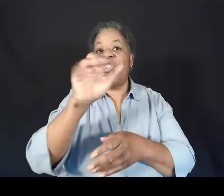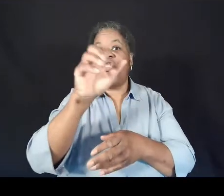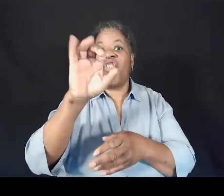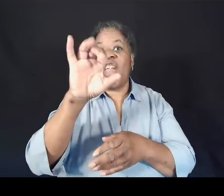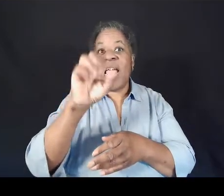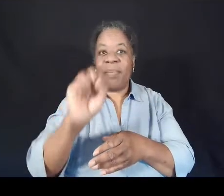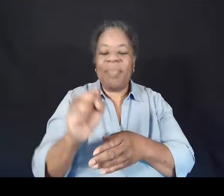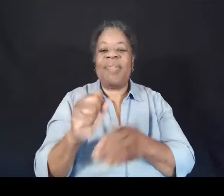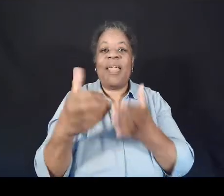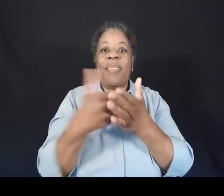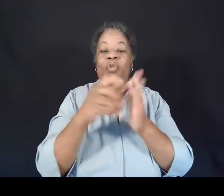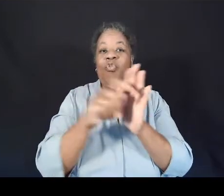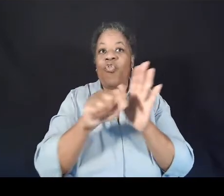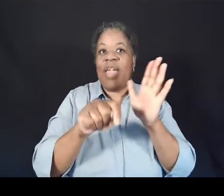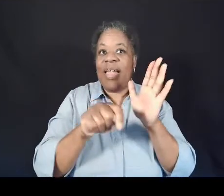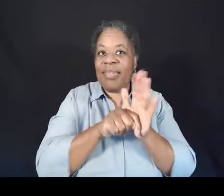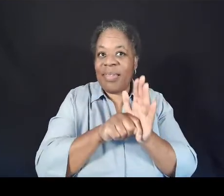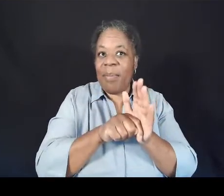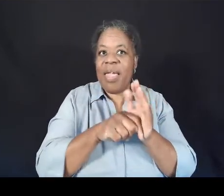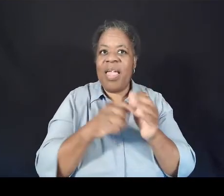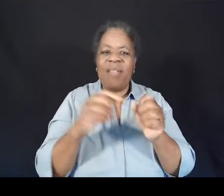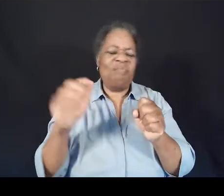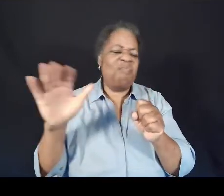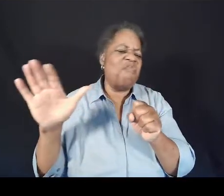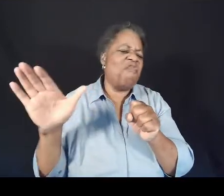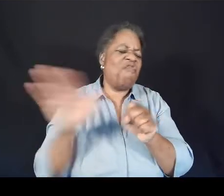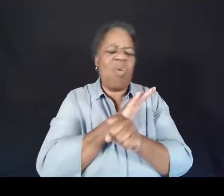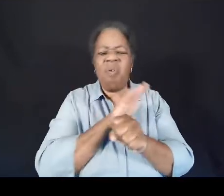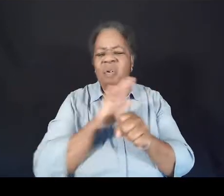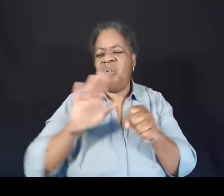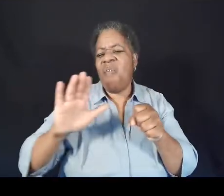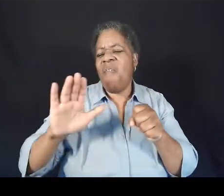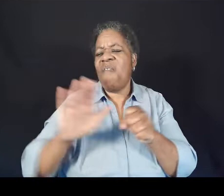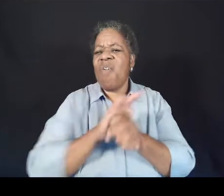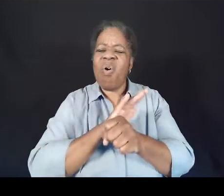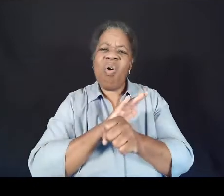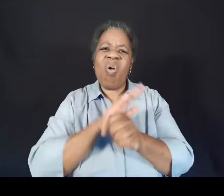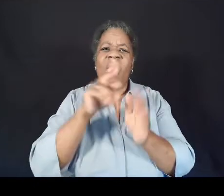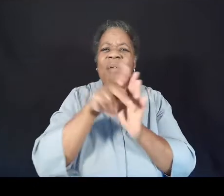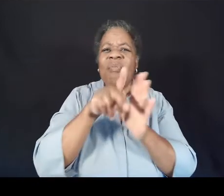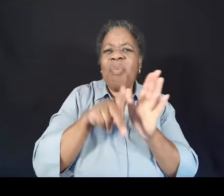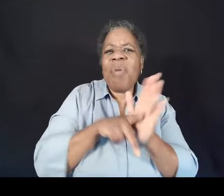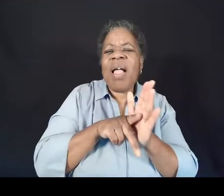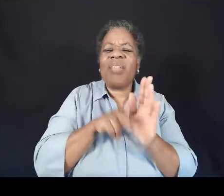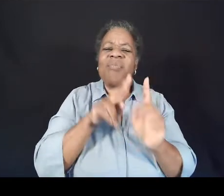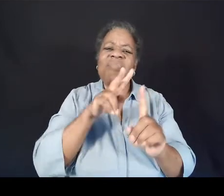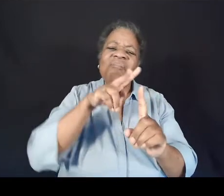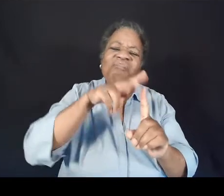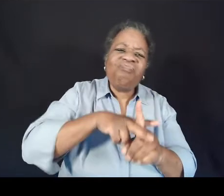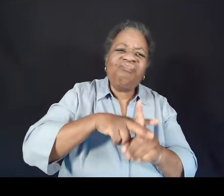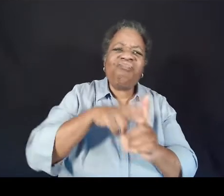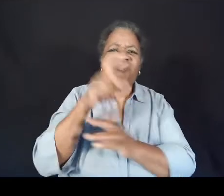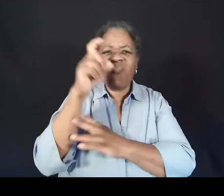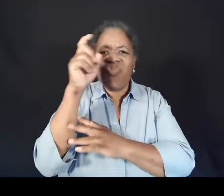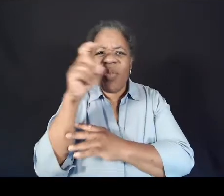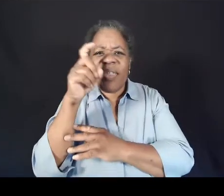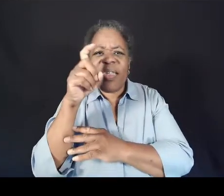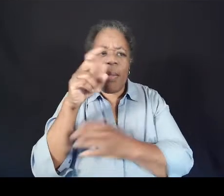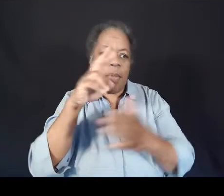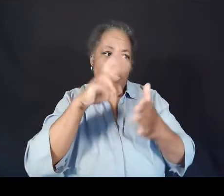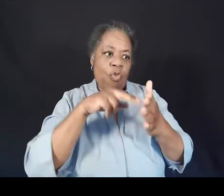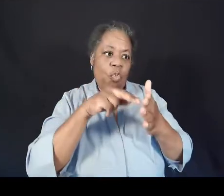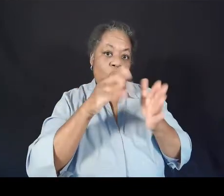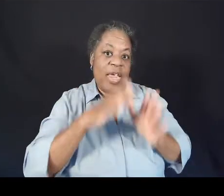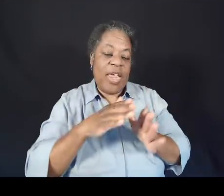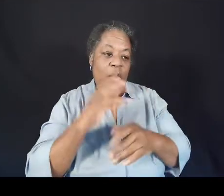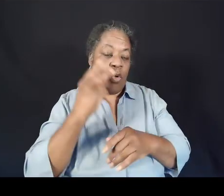in the Bible, but it's saturated with timeless, practical wisdom. The readers of James knew the teachings of Jesus,